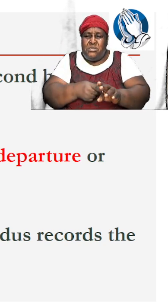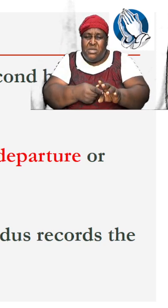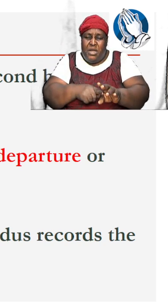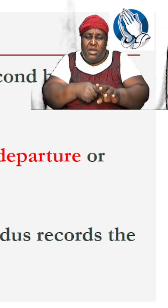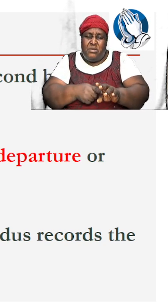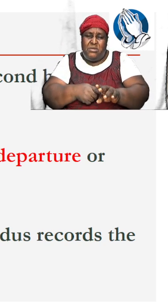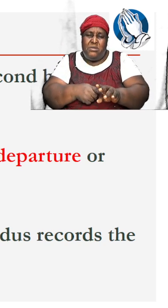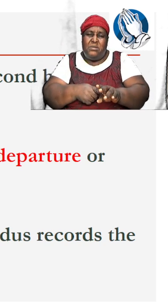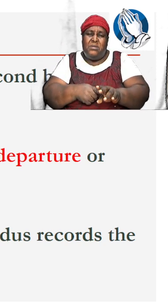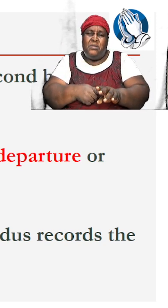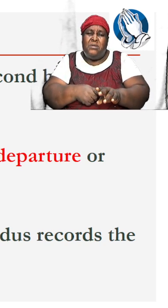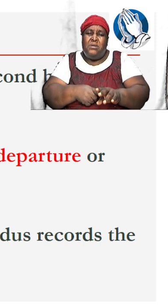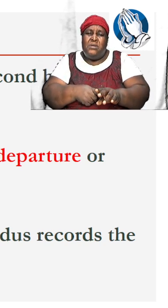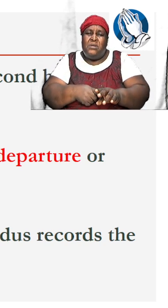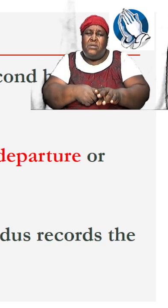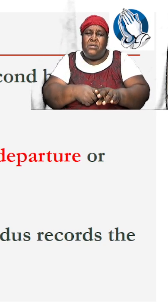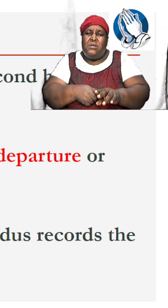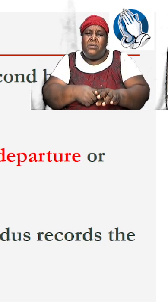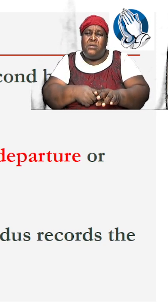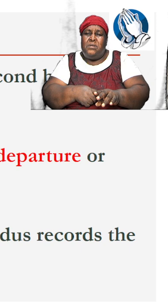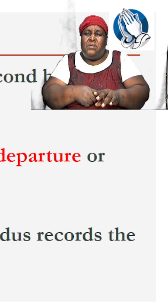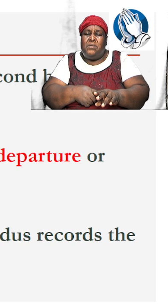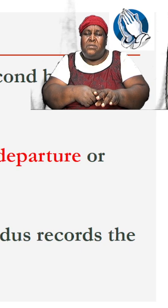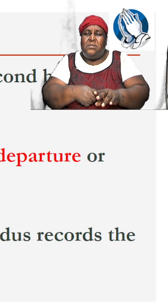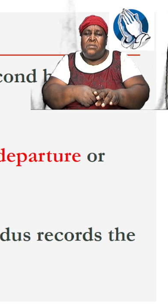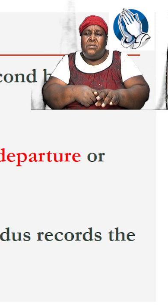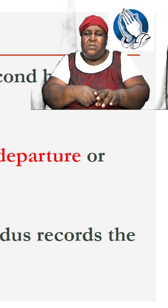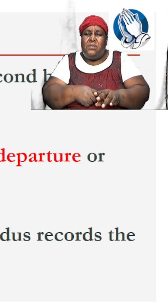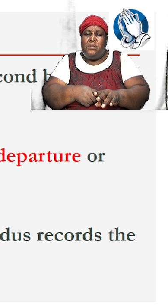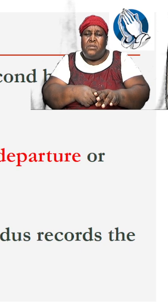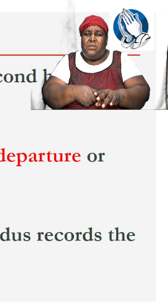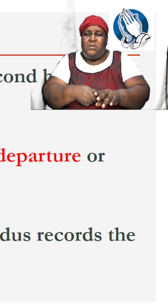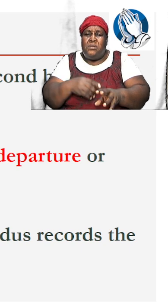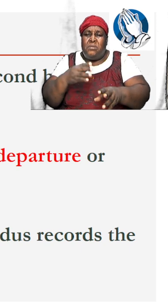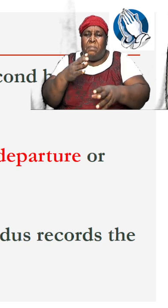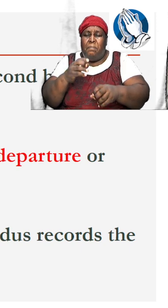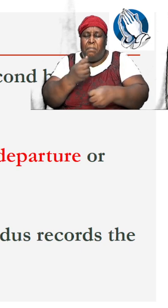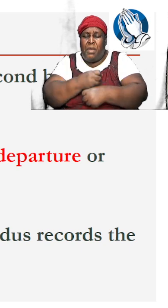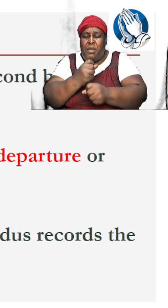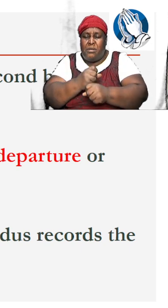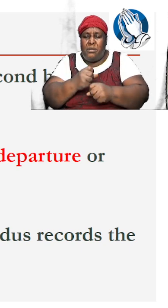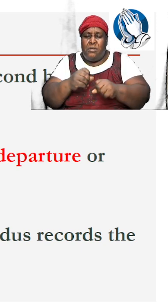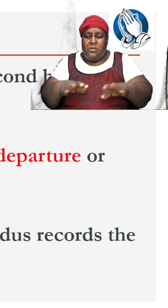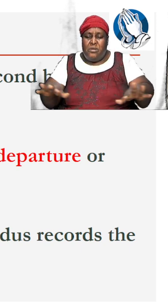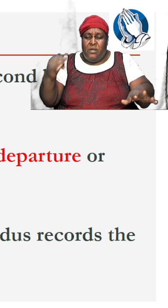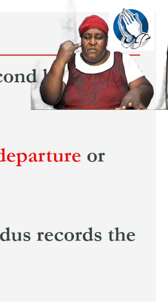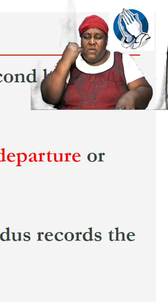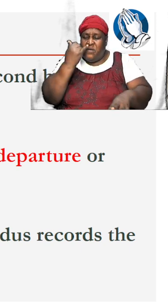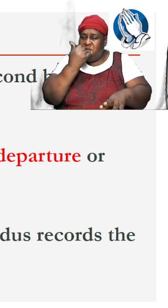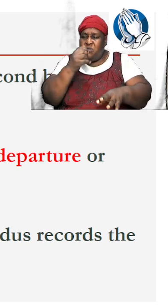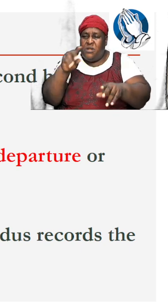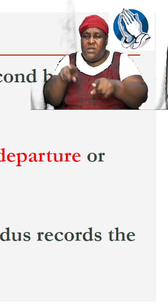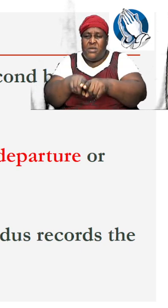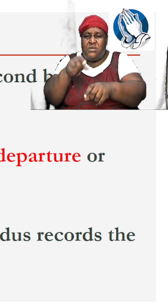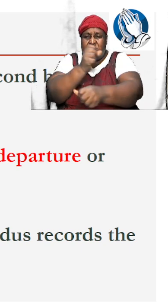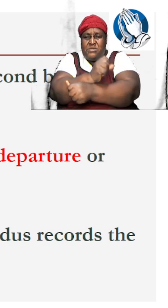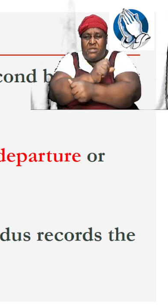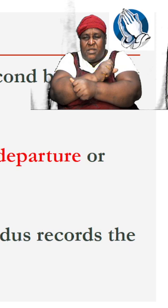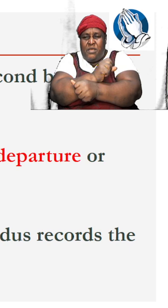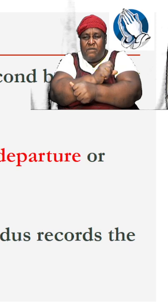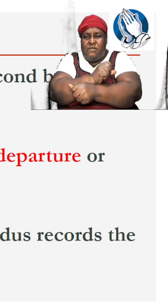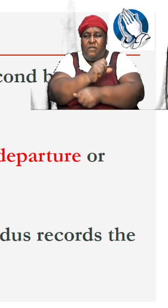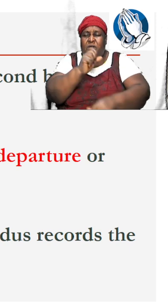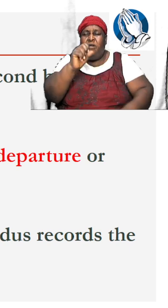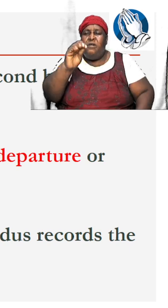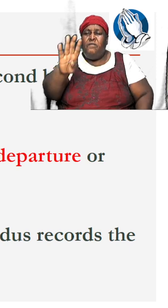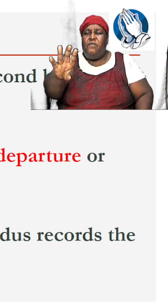the children of Israel as slaves. Praise God. And for many years, 400 and something years, they